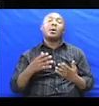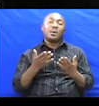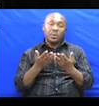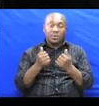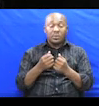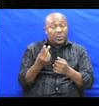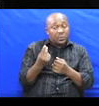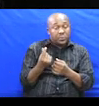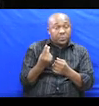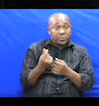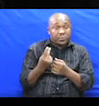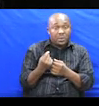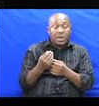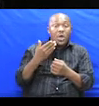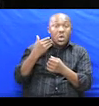And this,